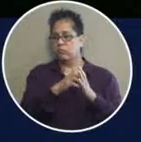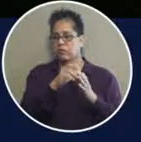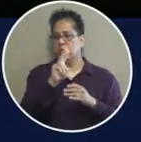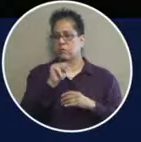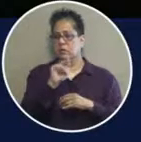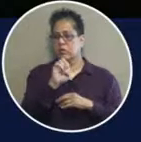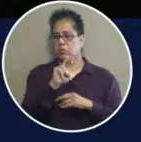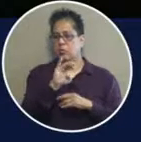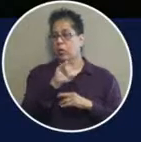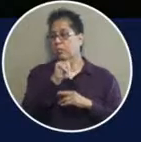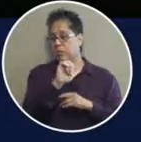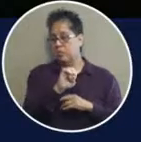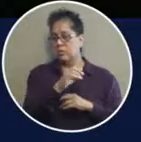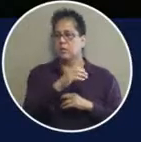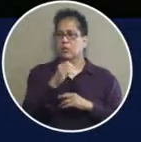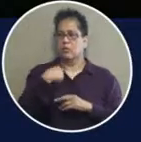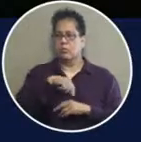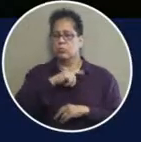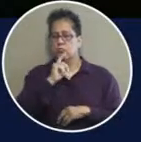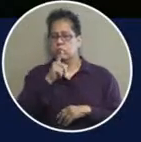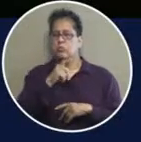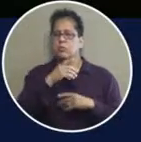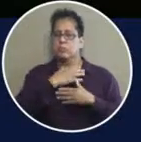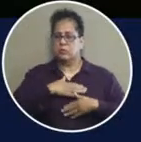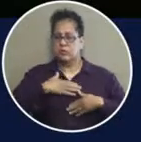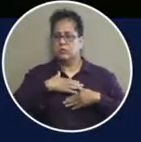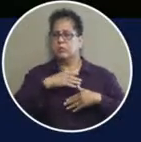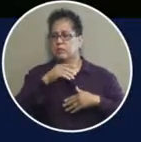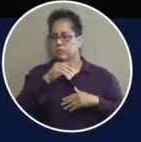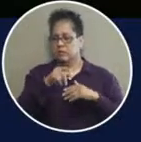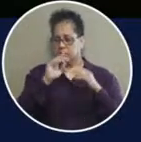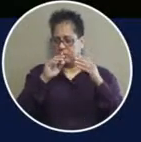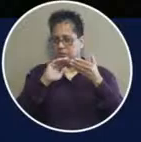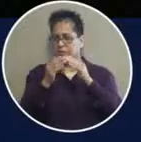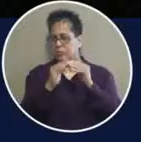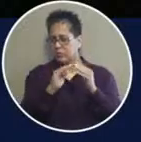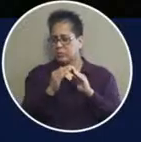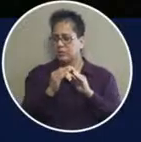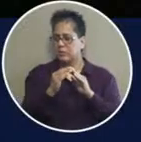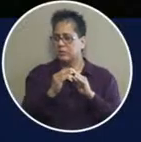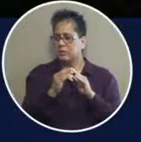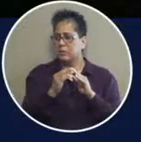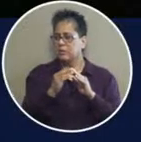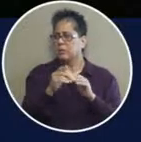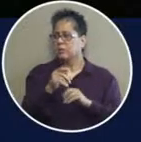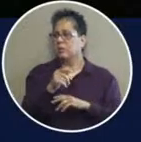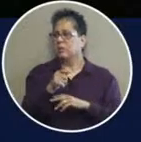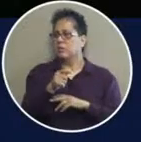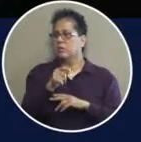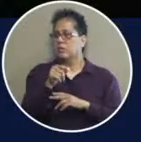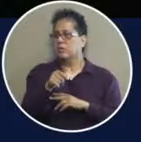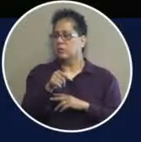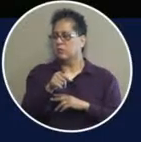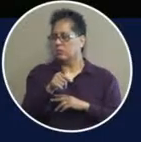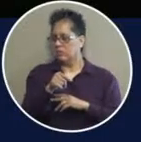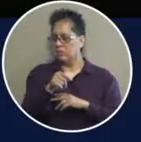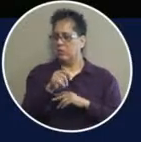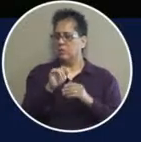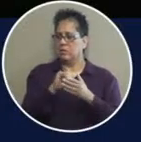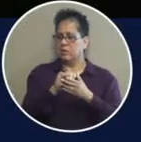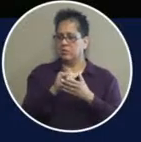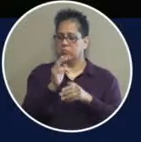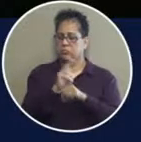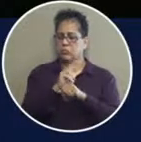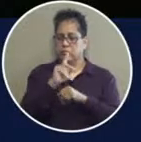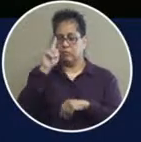economic crisis. We greatly appreciate the time and dedication the Community and Human Development team has put into stewarding the precious resource that is federal